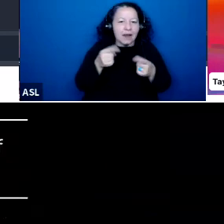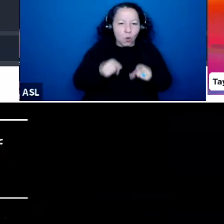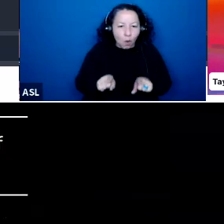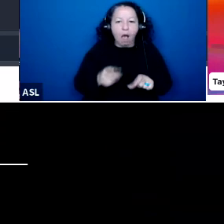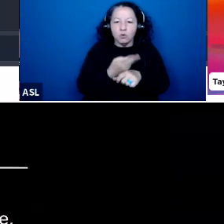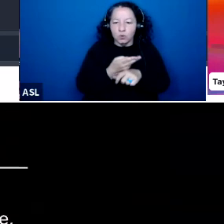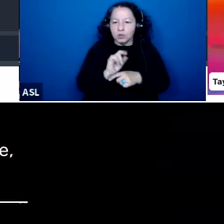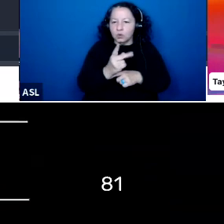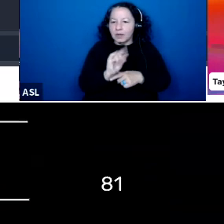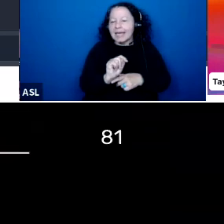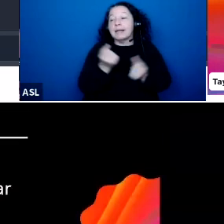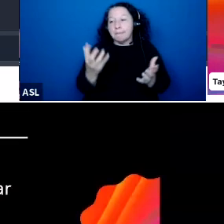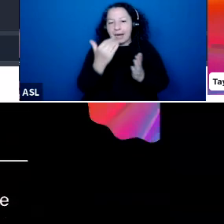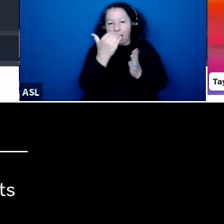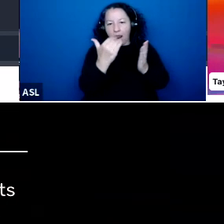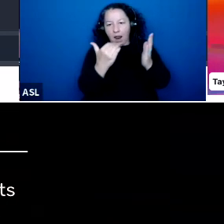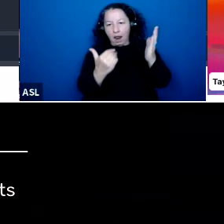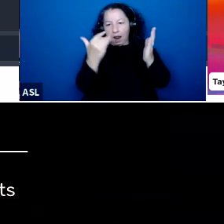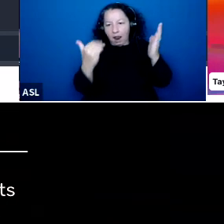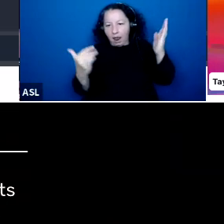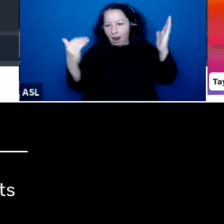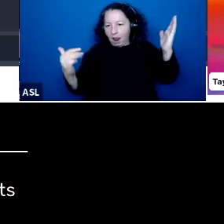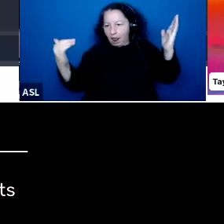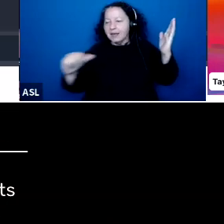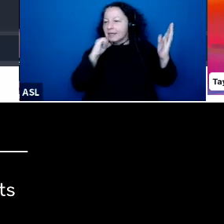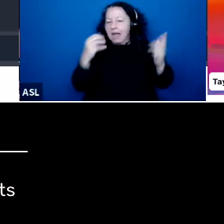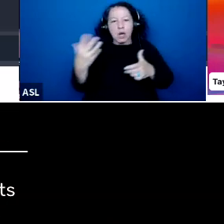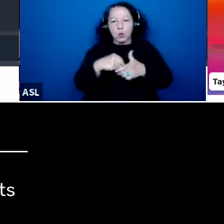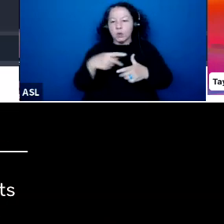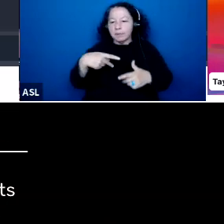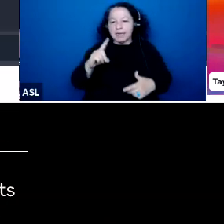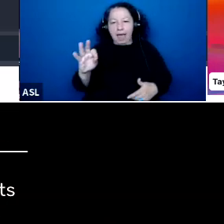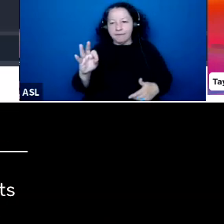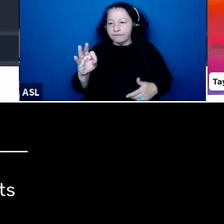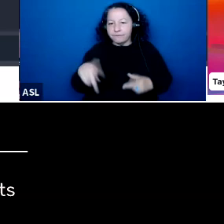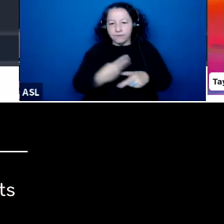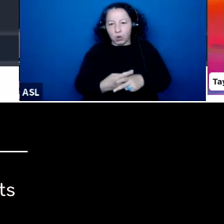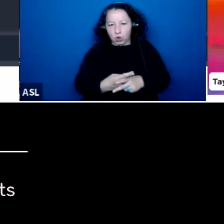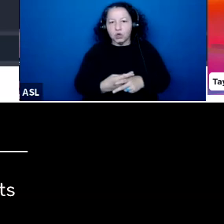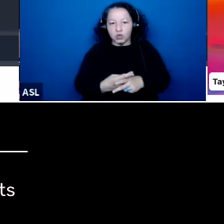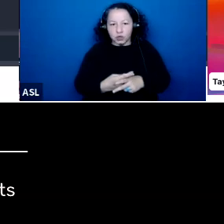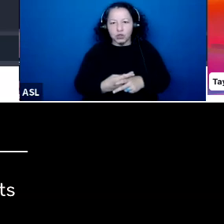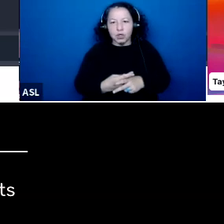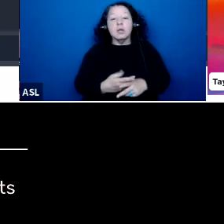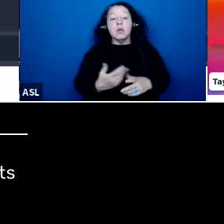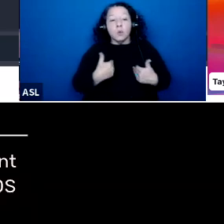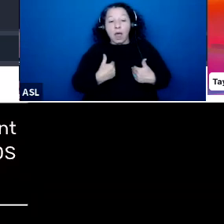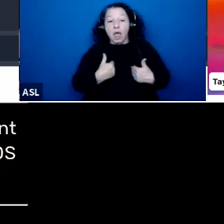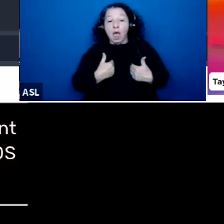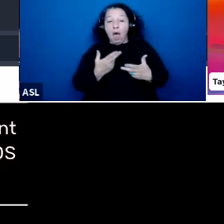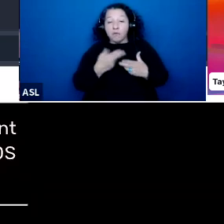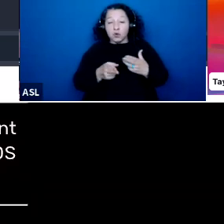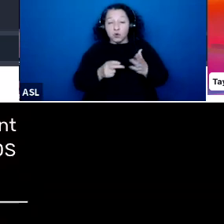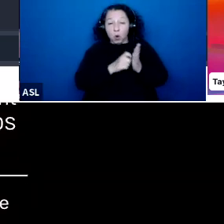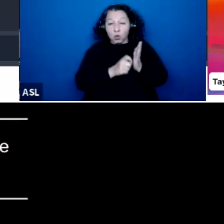toolkit. So there are a lot of them, which is why it's not included in the PDF version. And we have a small note saying, if you